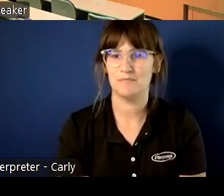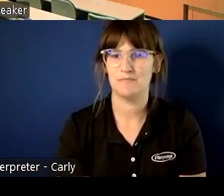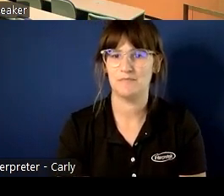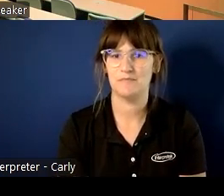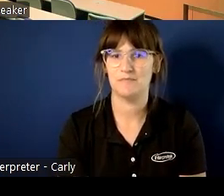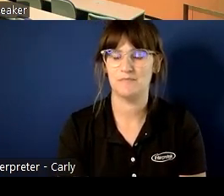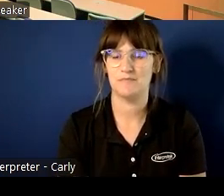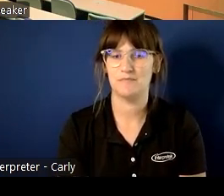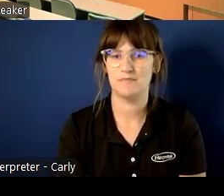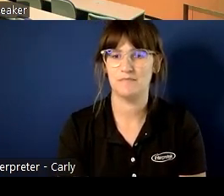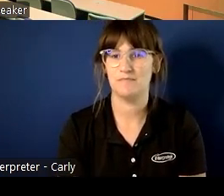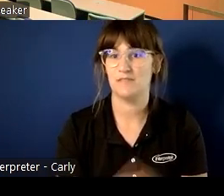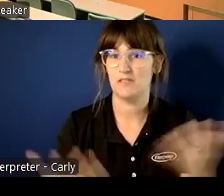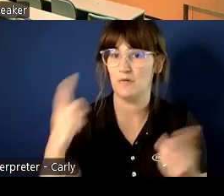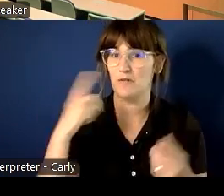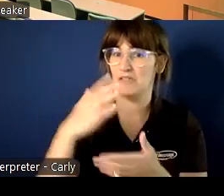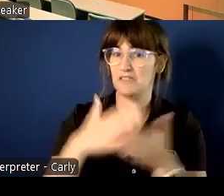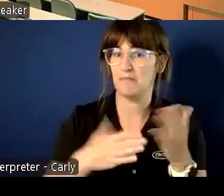do you think some of the main